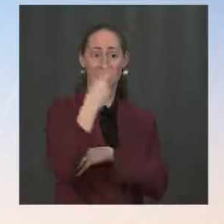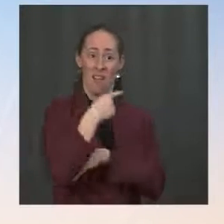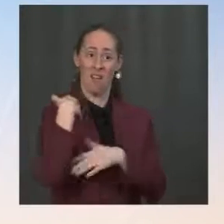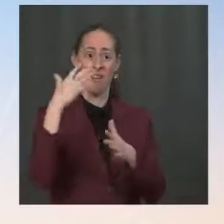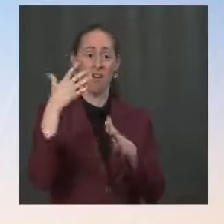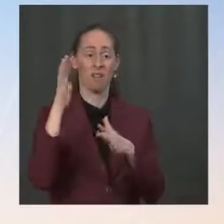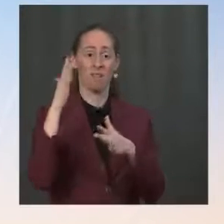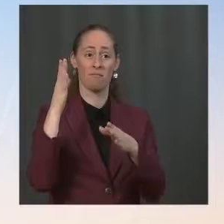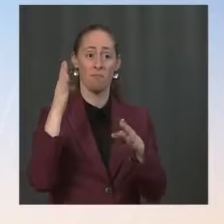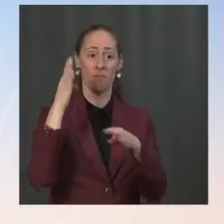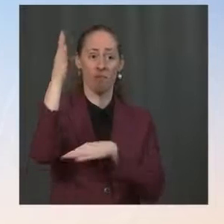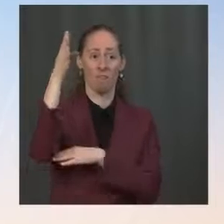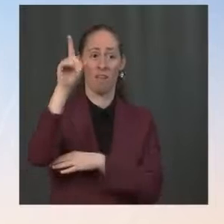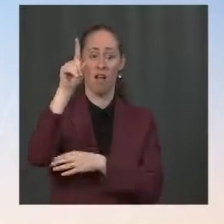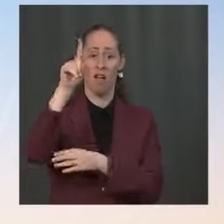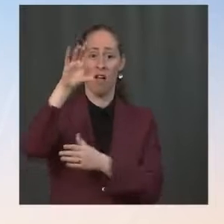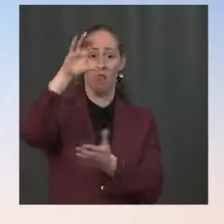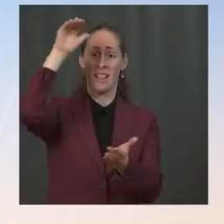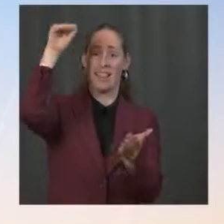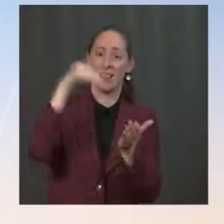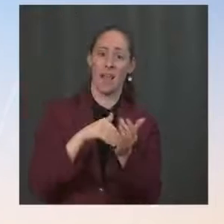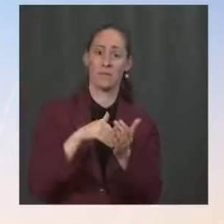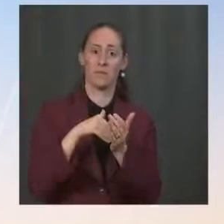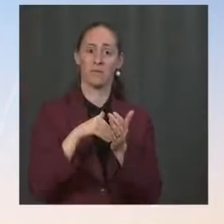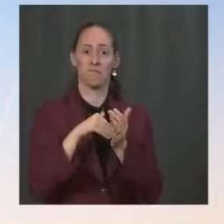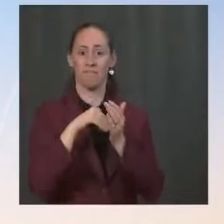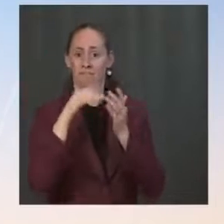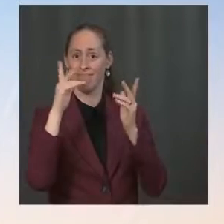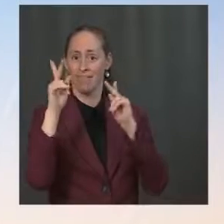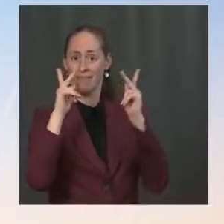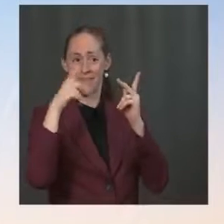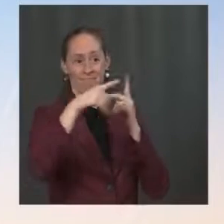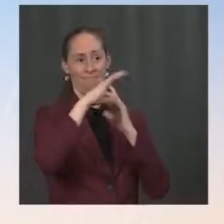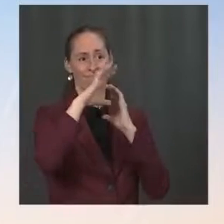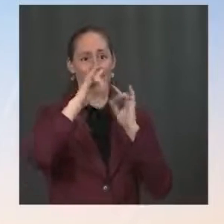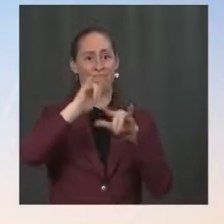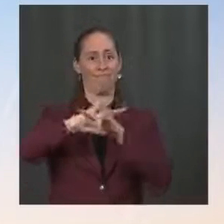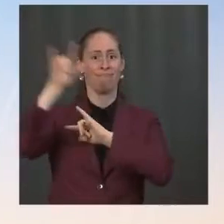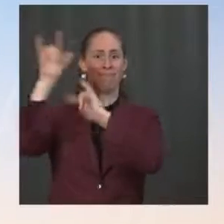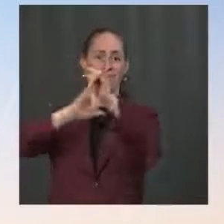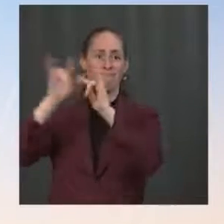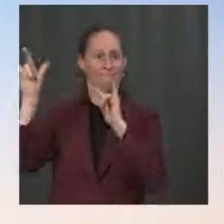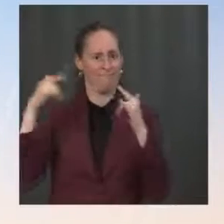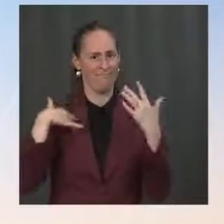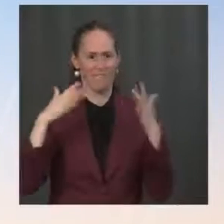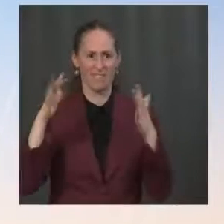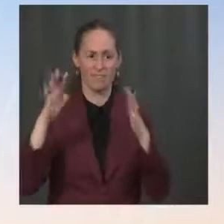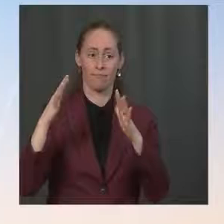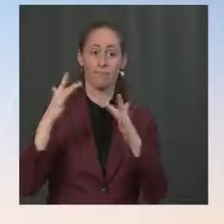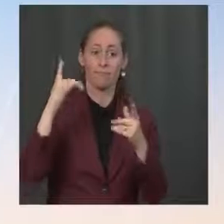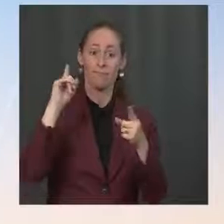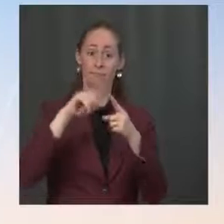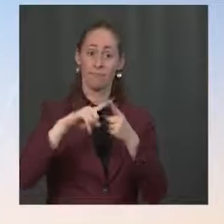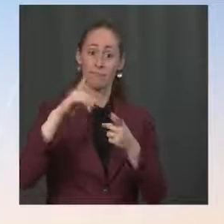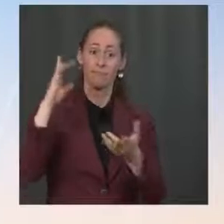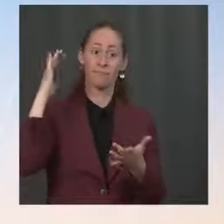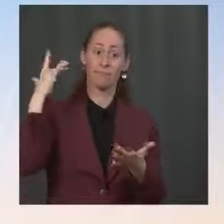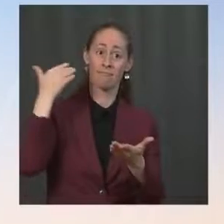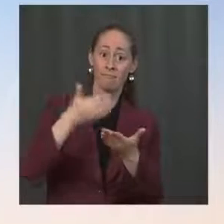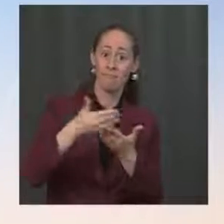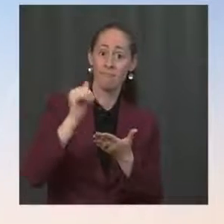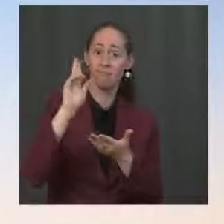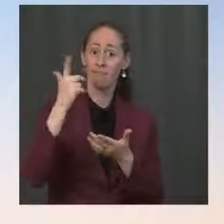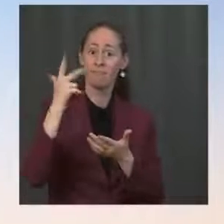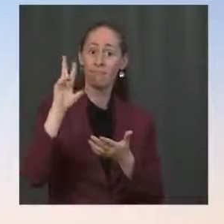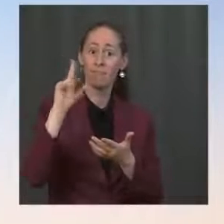of Americans who are in Afghanistan. But our commitment does not end, right? We are continuing to work to get every American